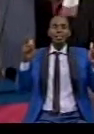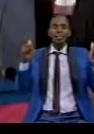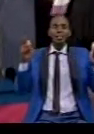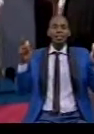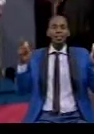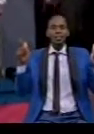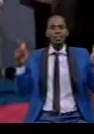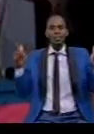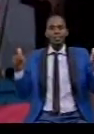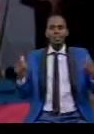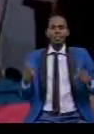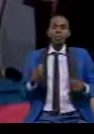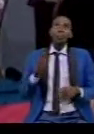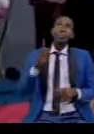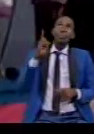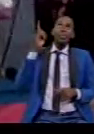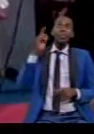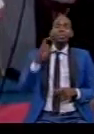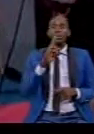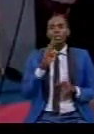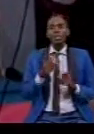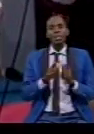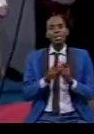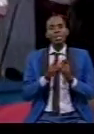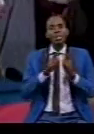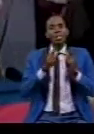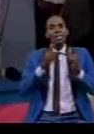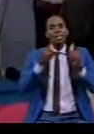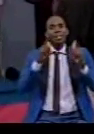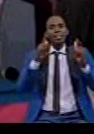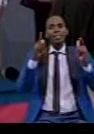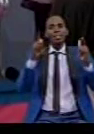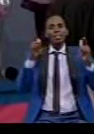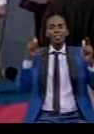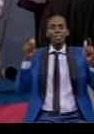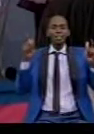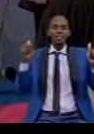to live an overcoming life?